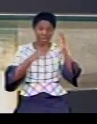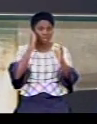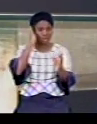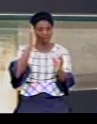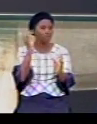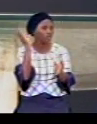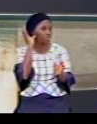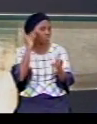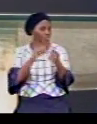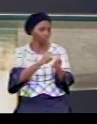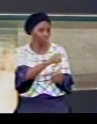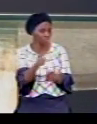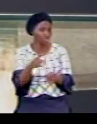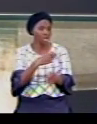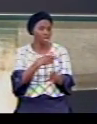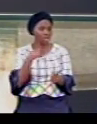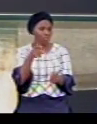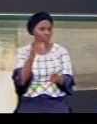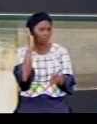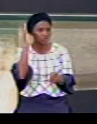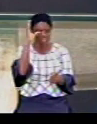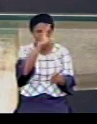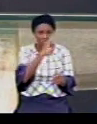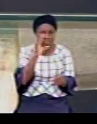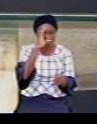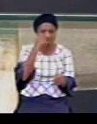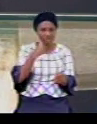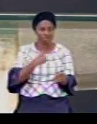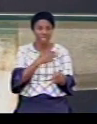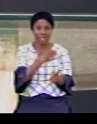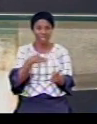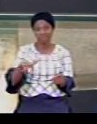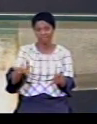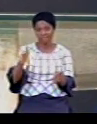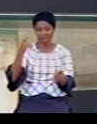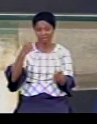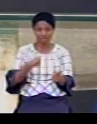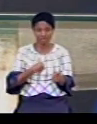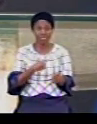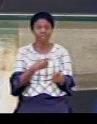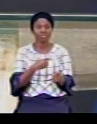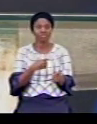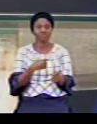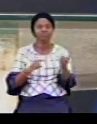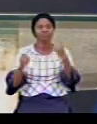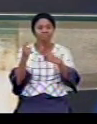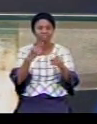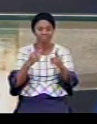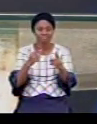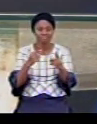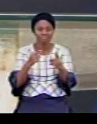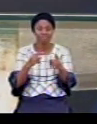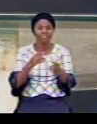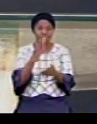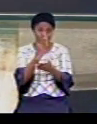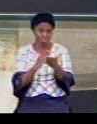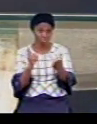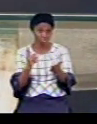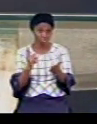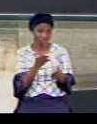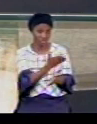unto you, and ye shall seek me and find me. Somebody there tonight will find the